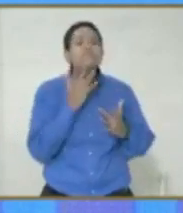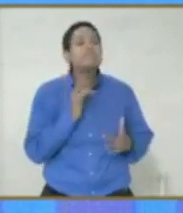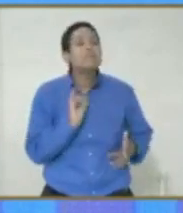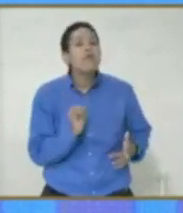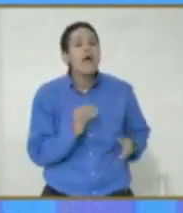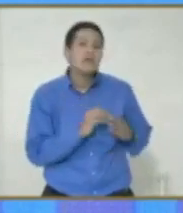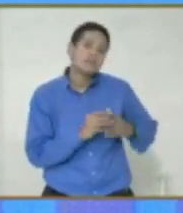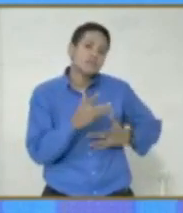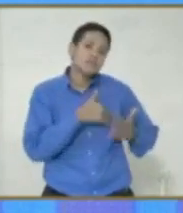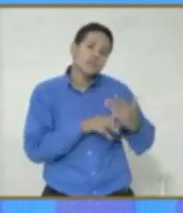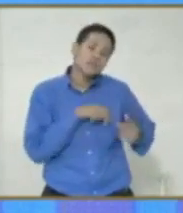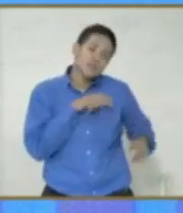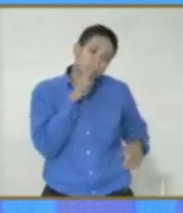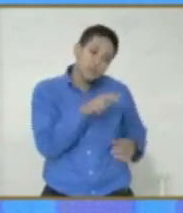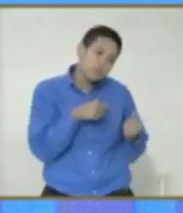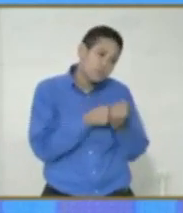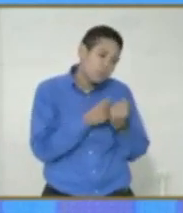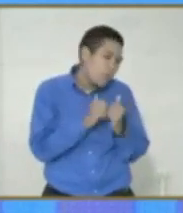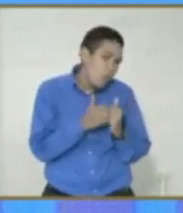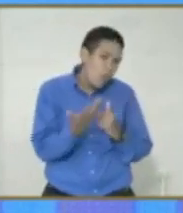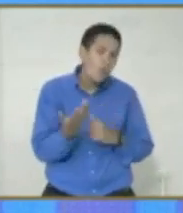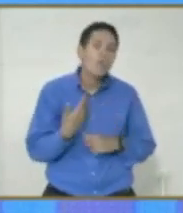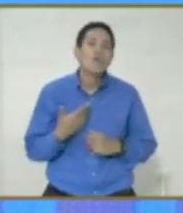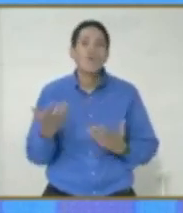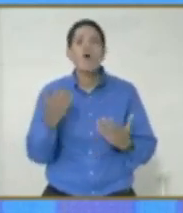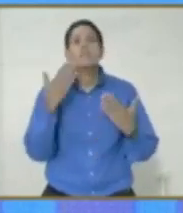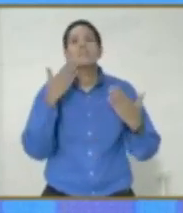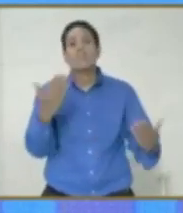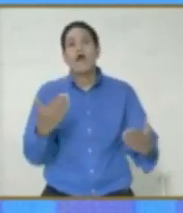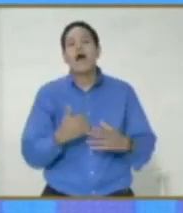the society. I want to thank the